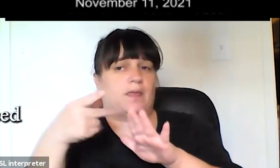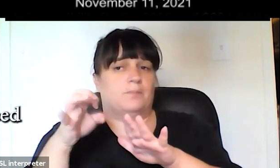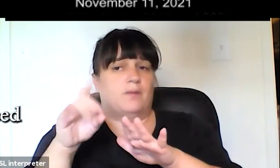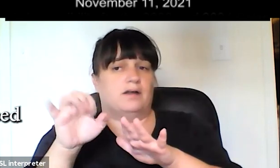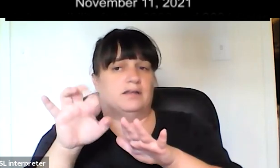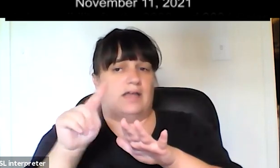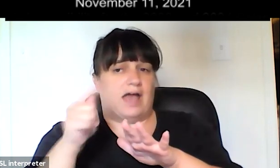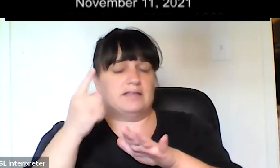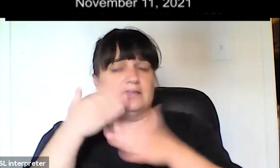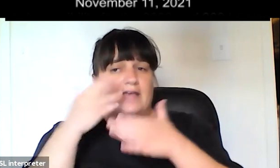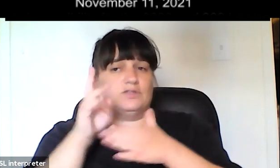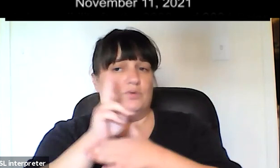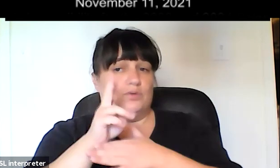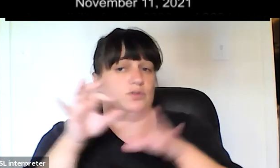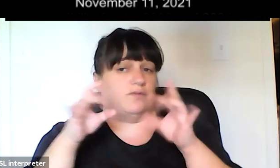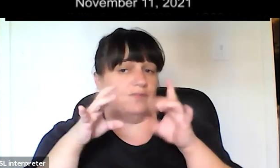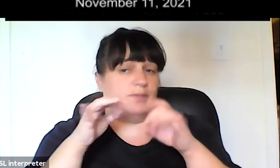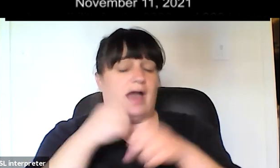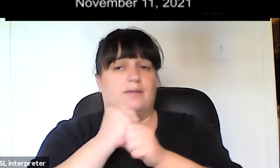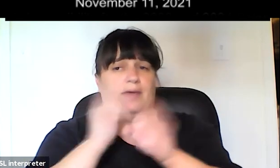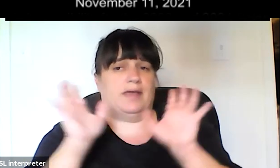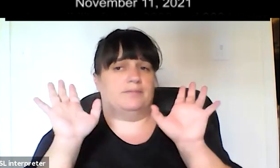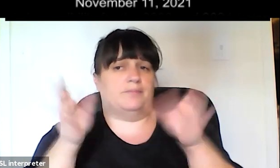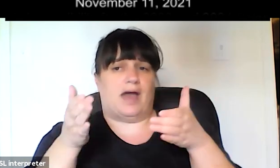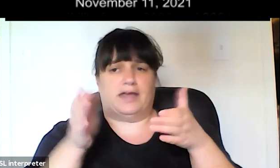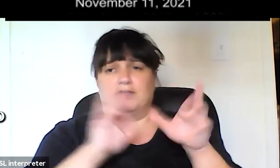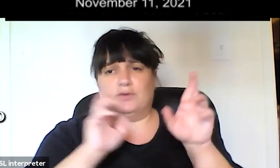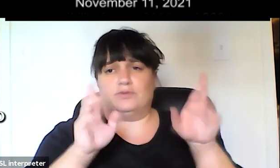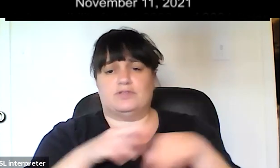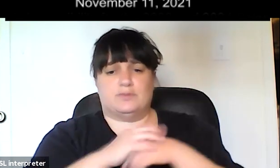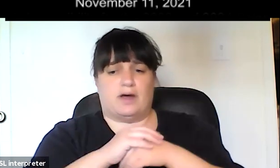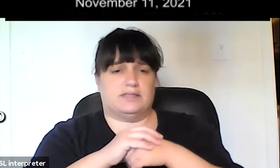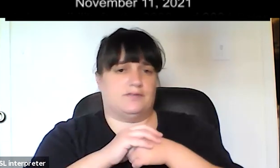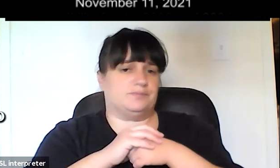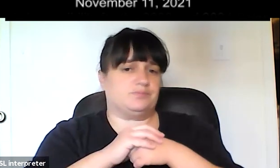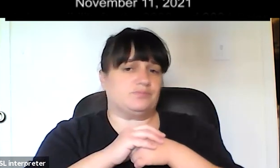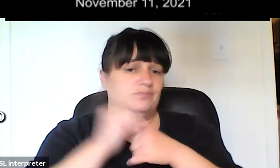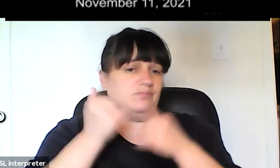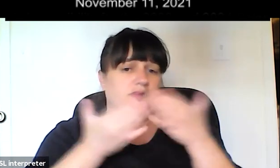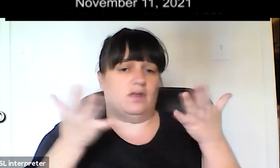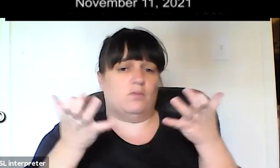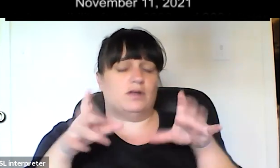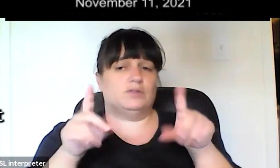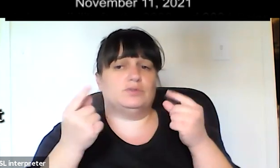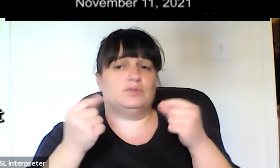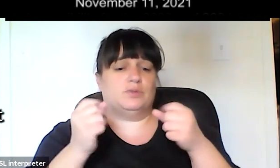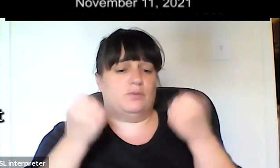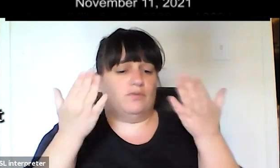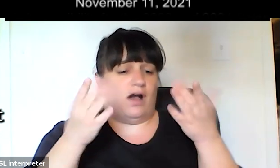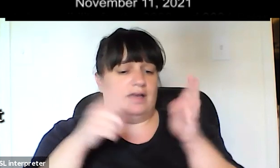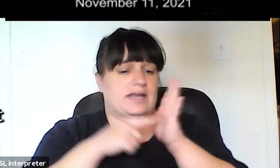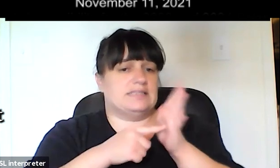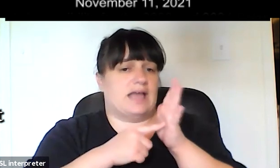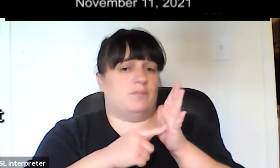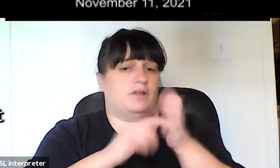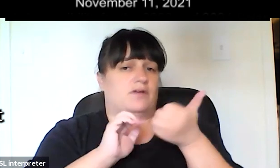to user feedback, and tried to create this package that was very responsive. And so the last thing I wanted to do was just provide an example